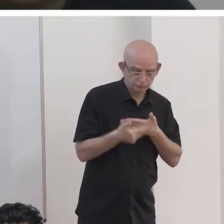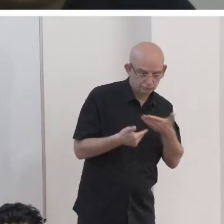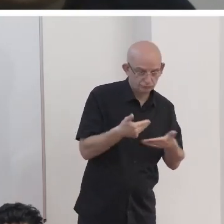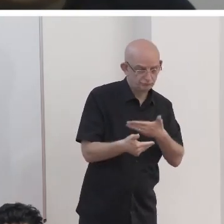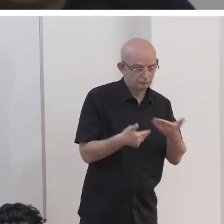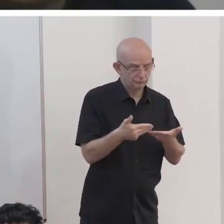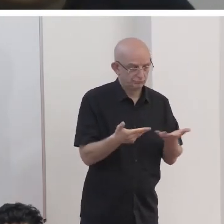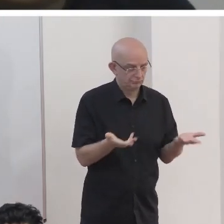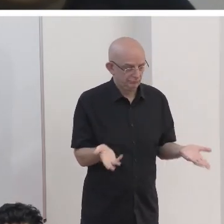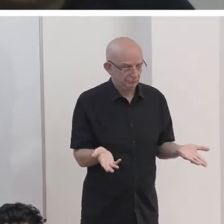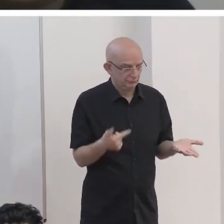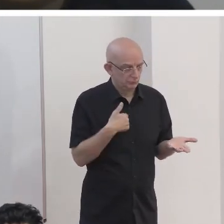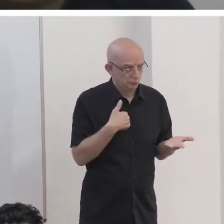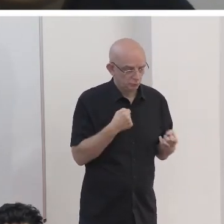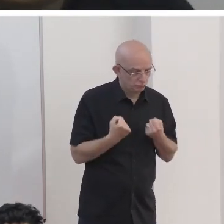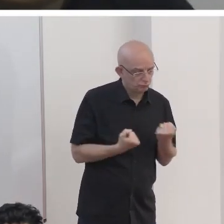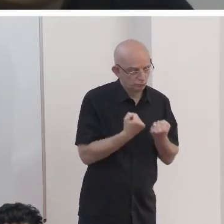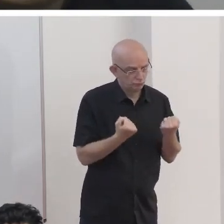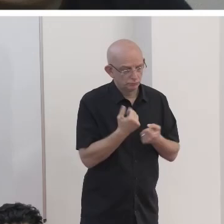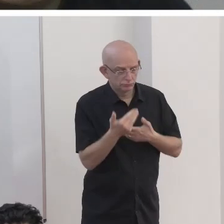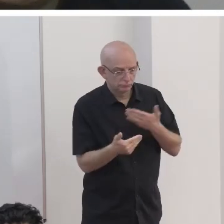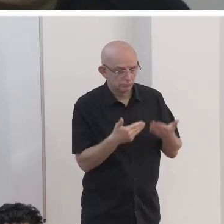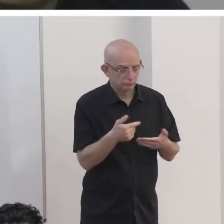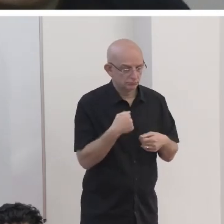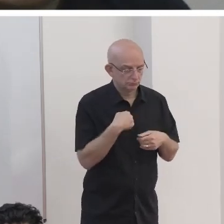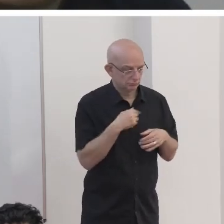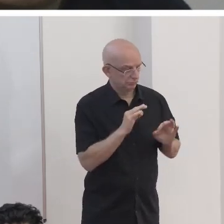are disabled. That's why we are known as